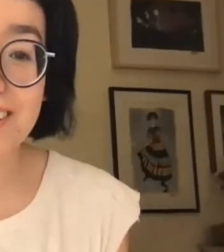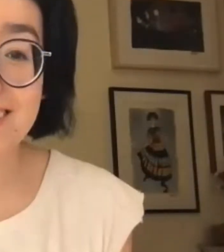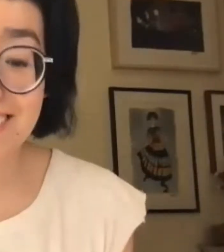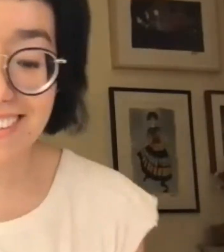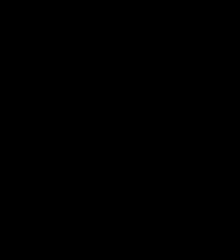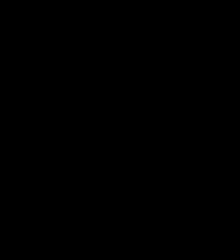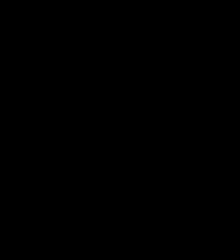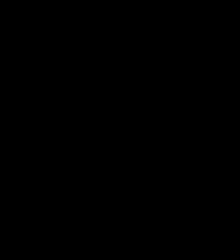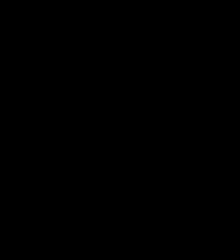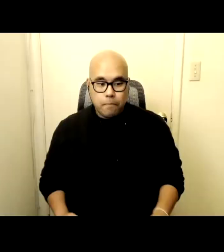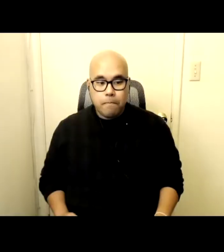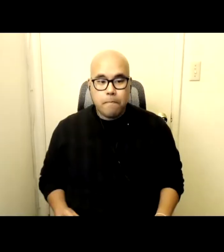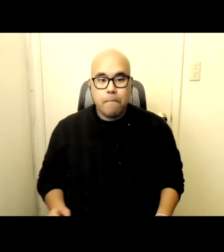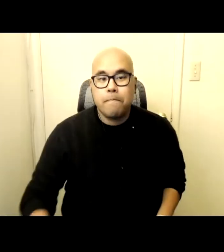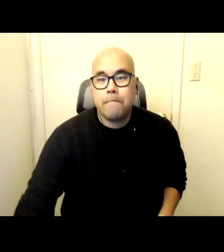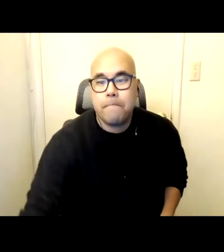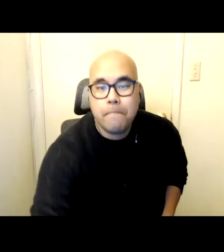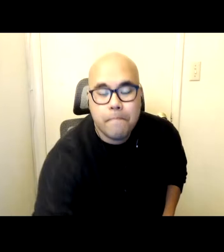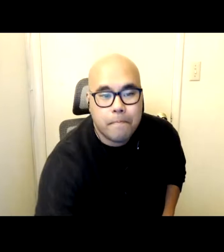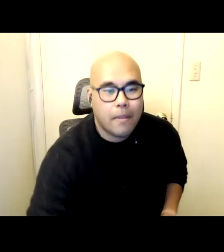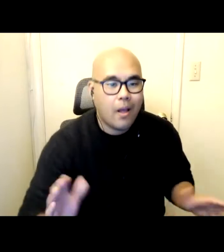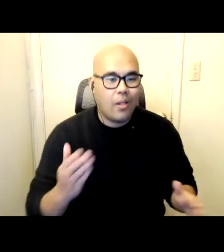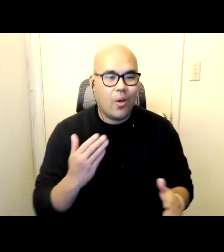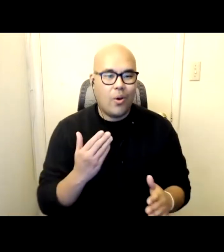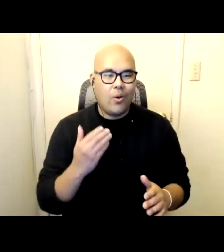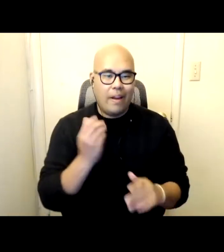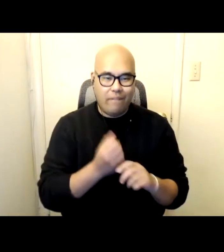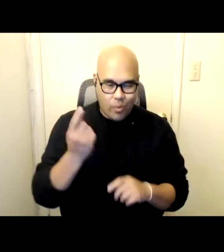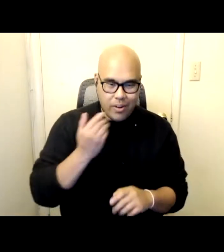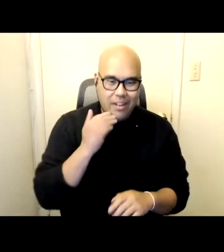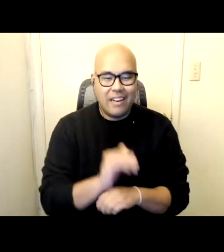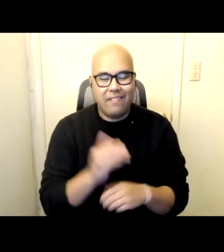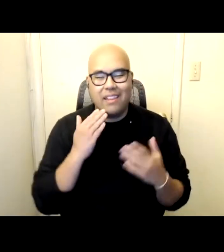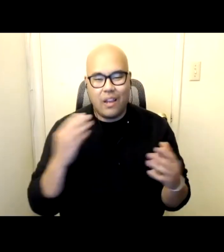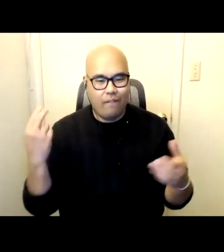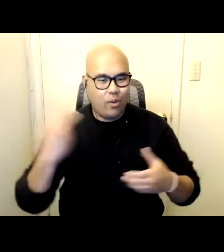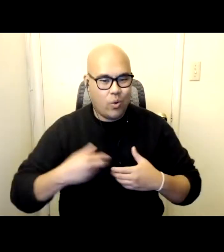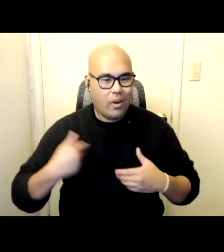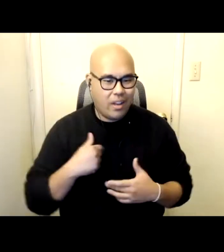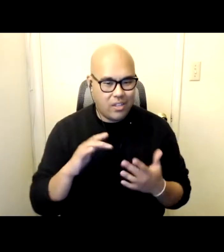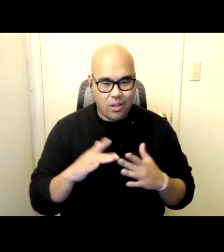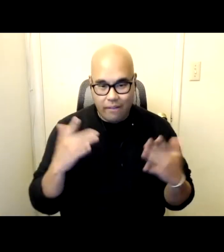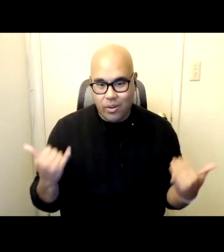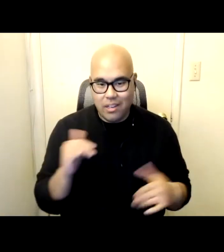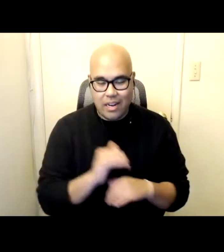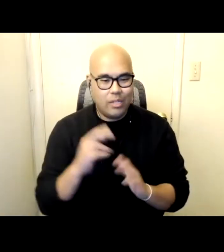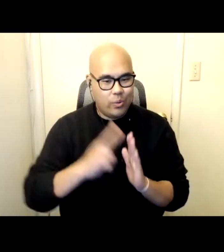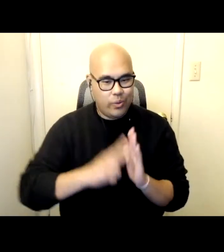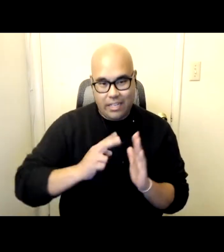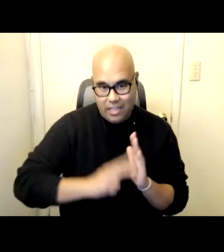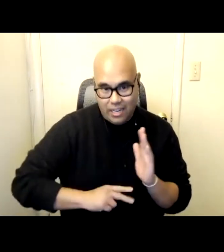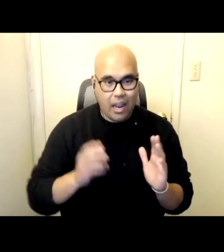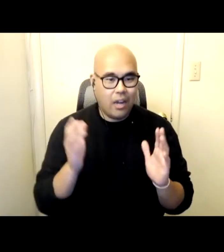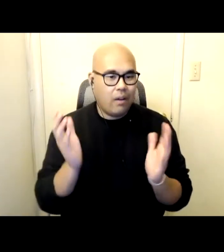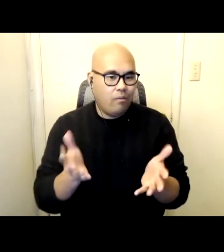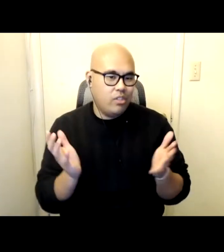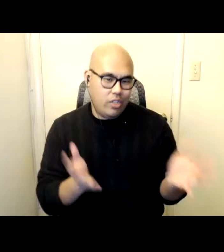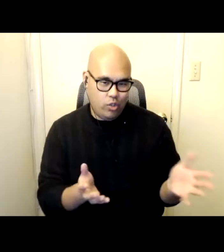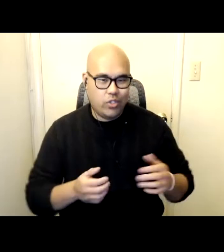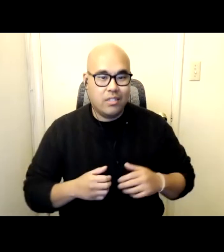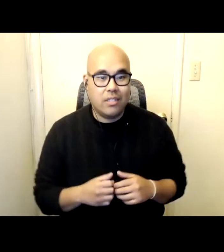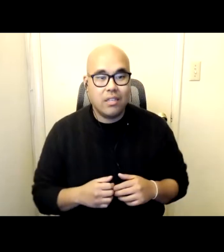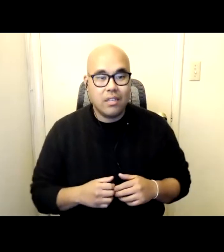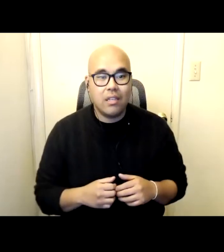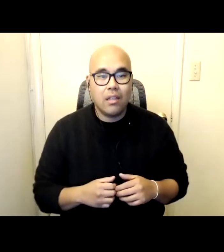Hi, everyone. Good evening. Thank you so much for joining us online for tonight's reading and conversation with